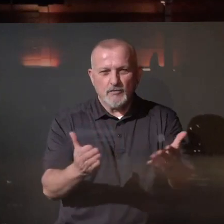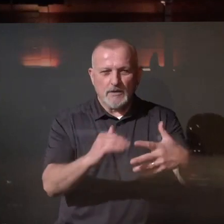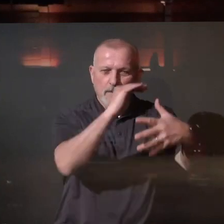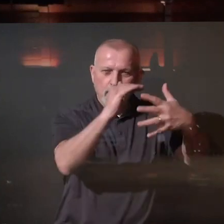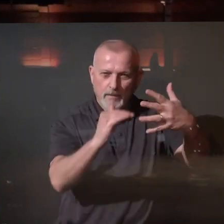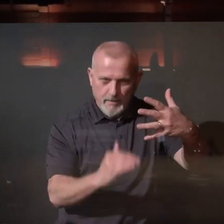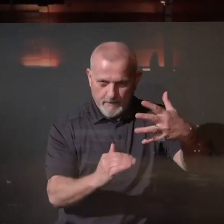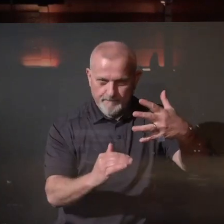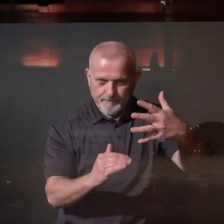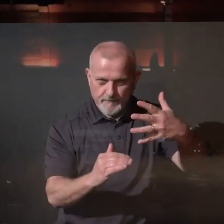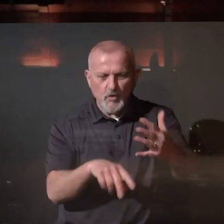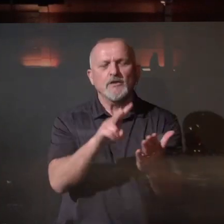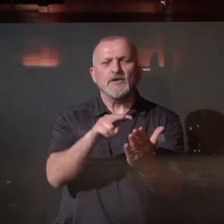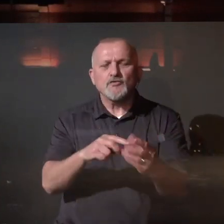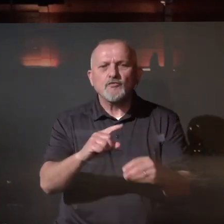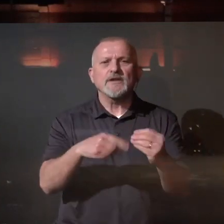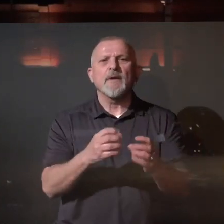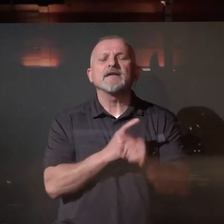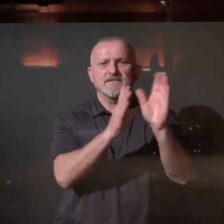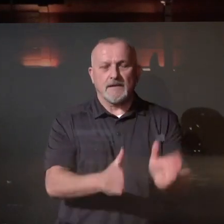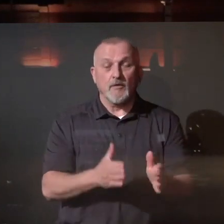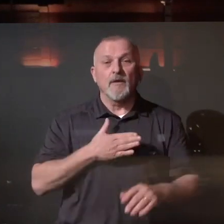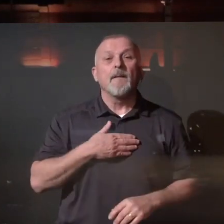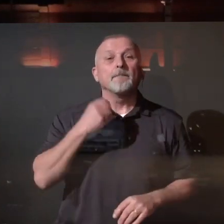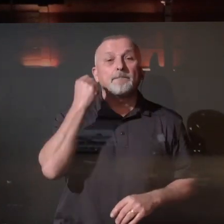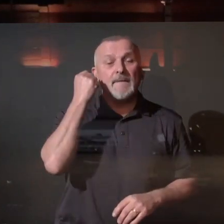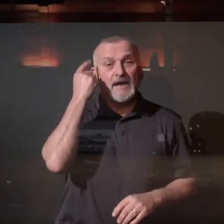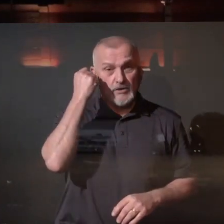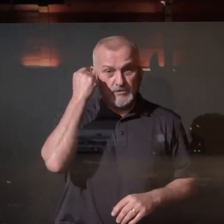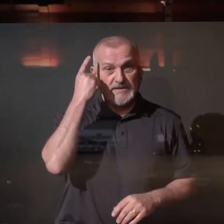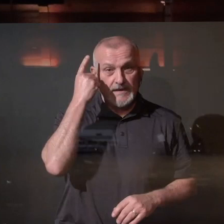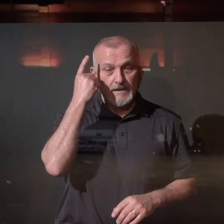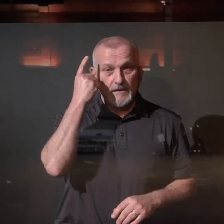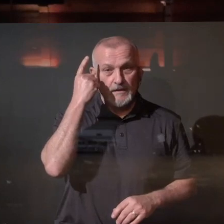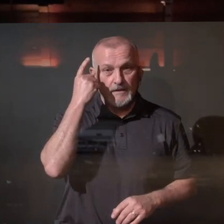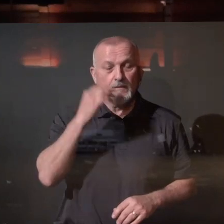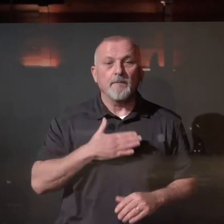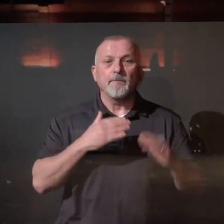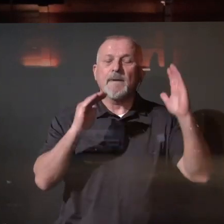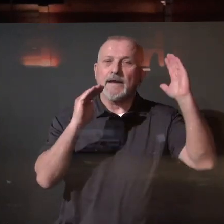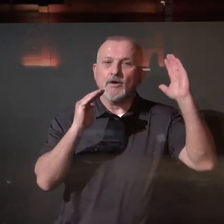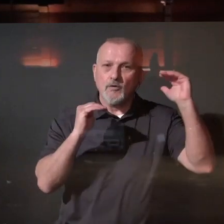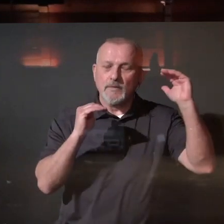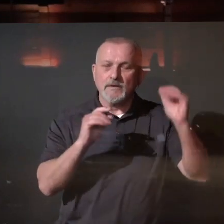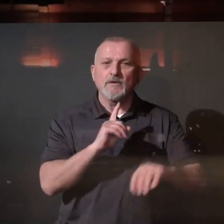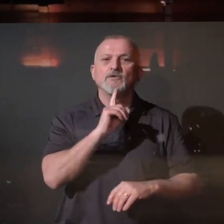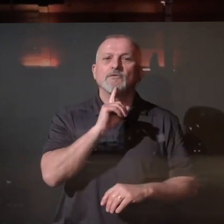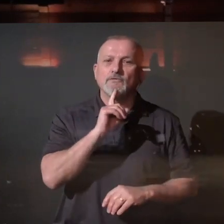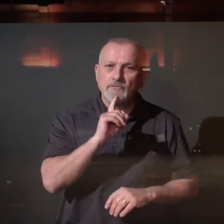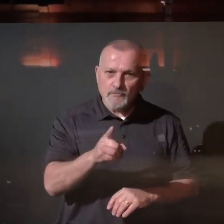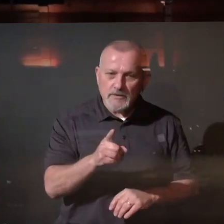at discipleship. My understanding this morning with discipleship and what I want you to understand is my hope is